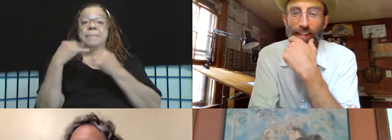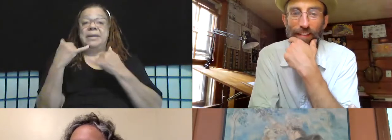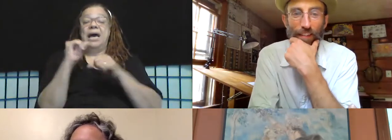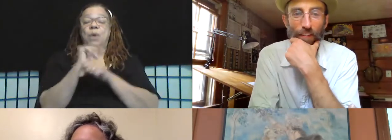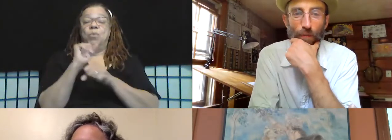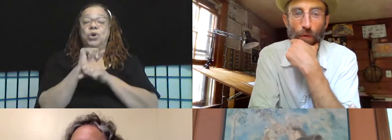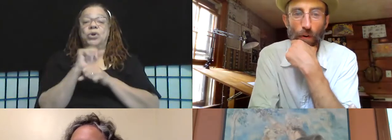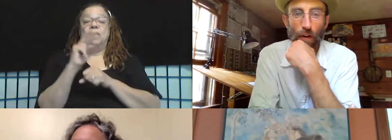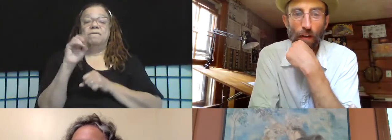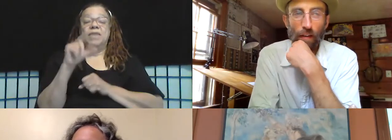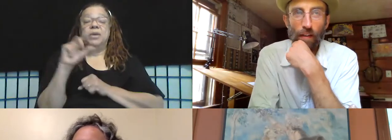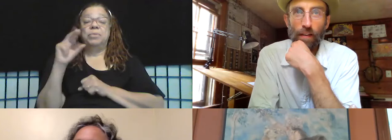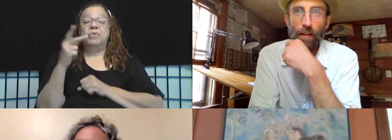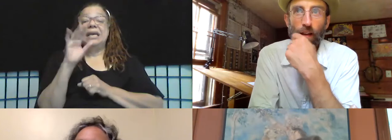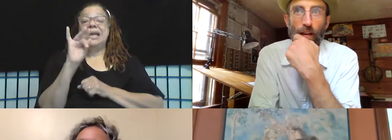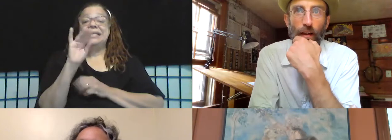place in 1864,